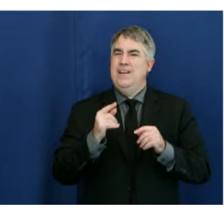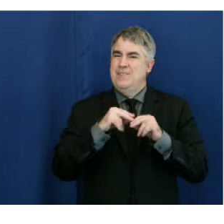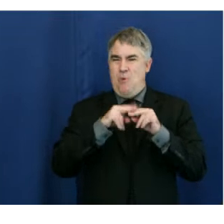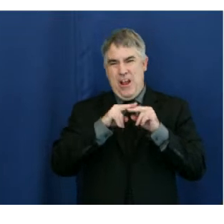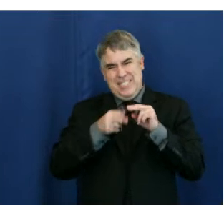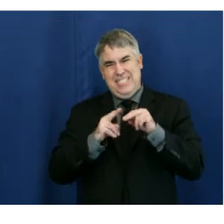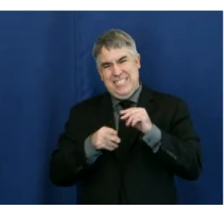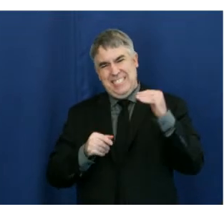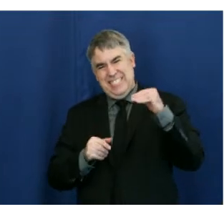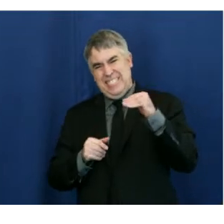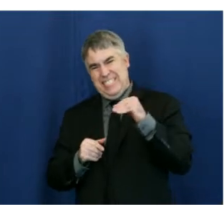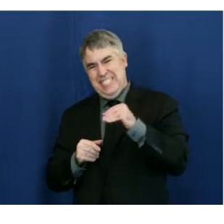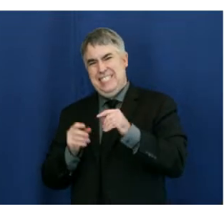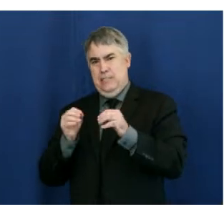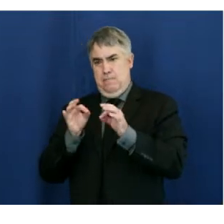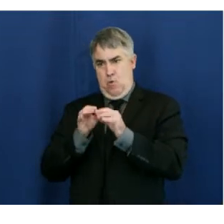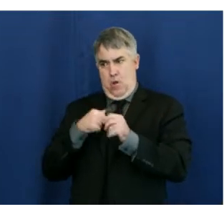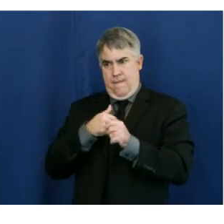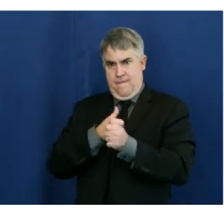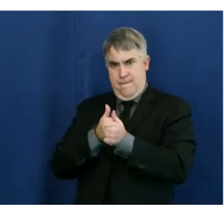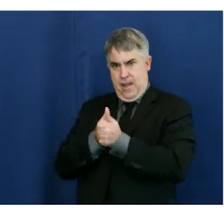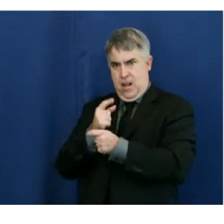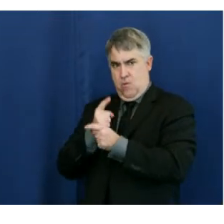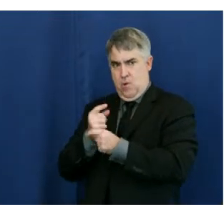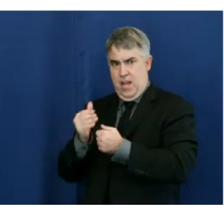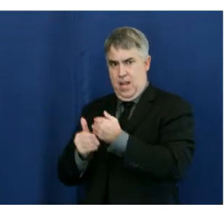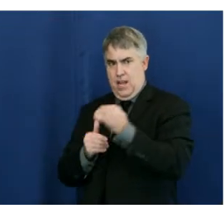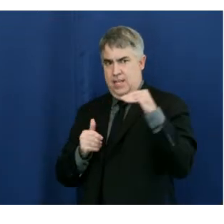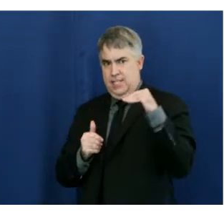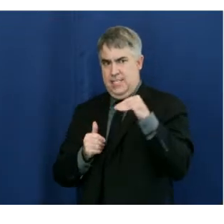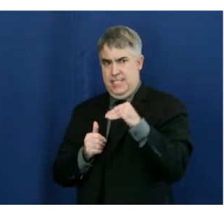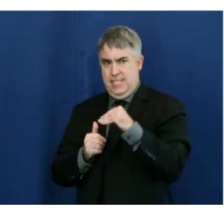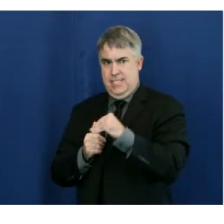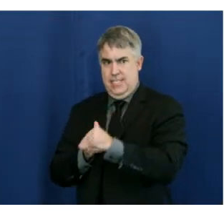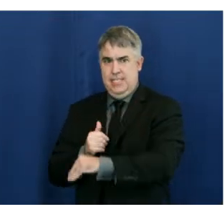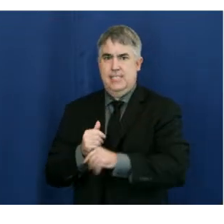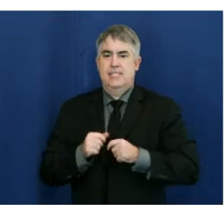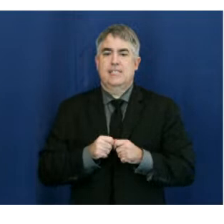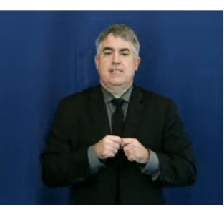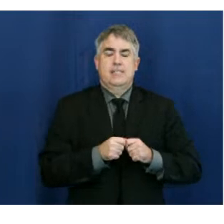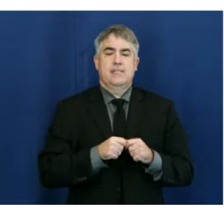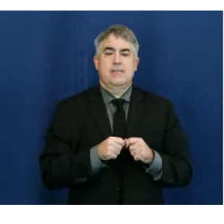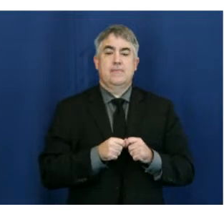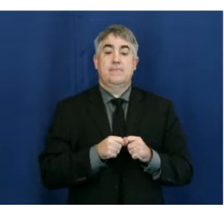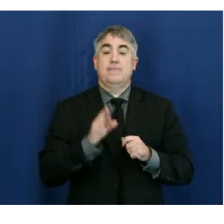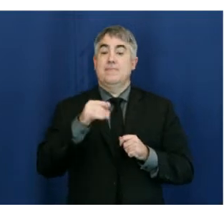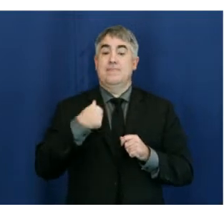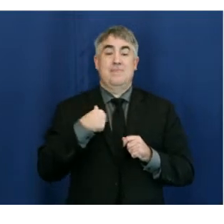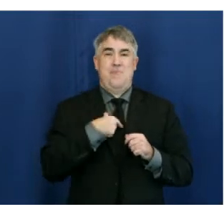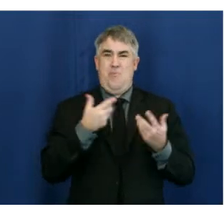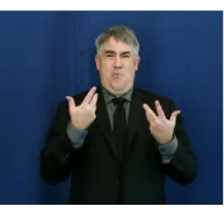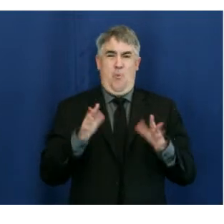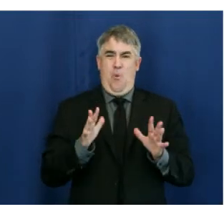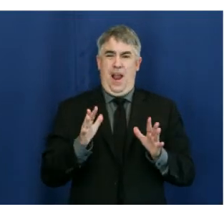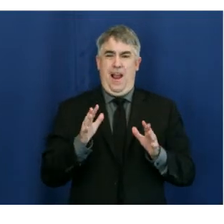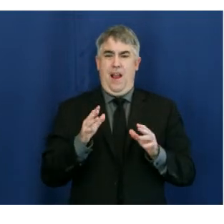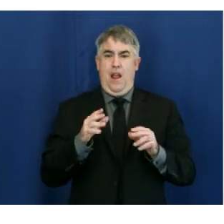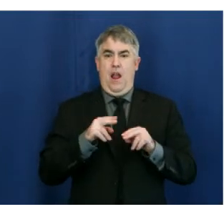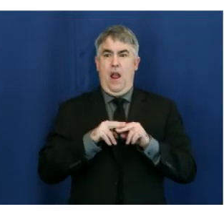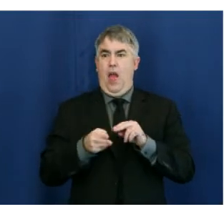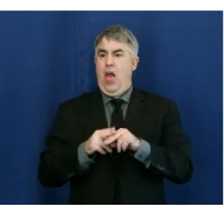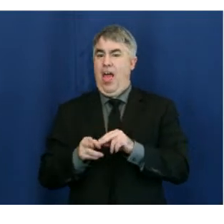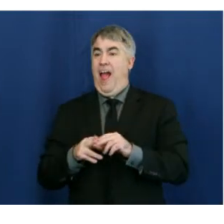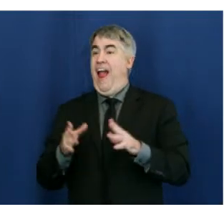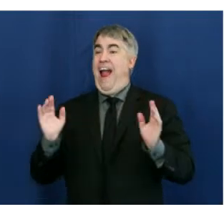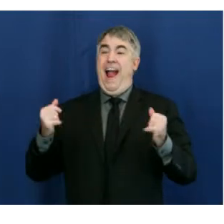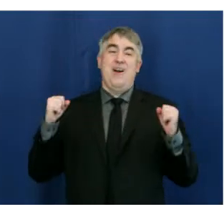And we don't in any way want any even modest decline in cases to have us lose our focus or adherence to the public health orders, because